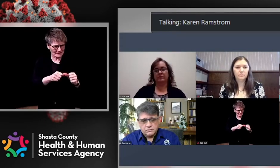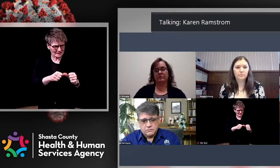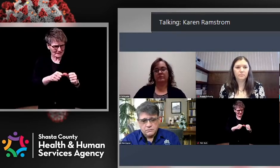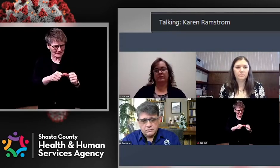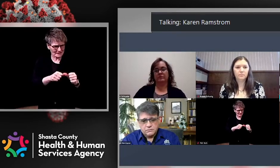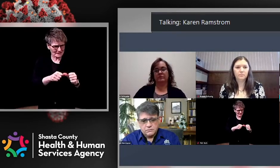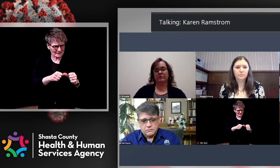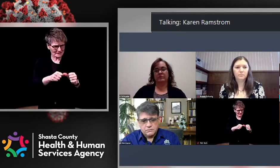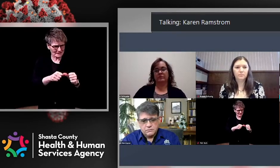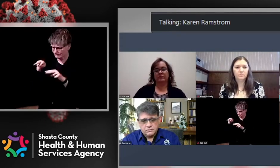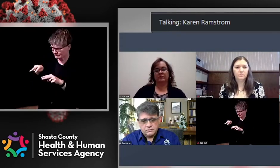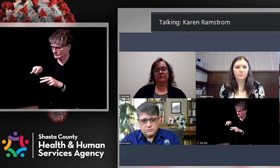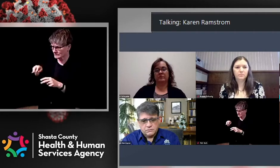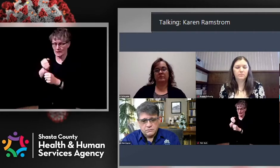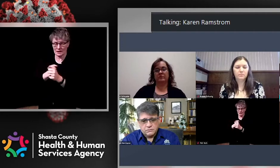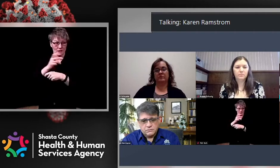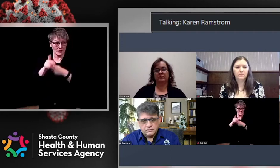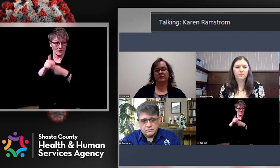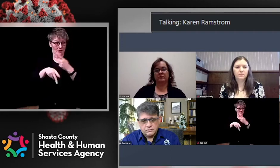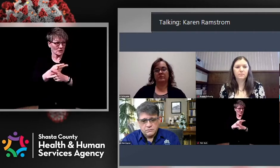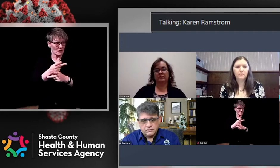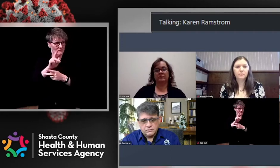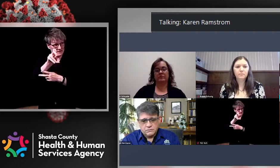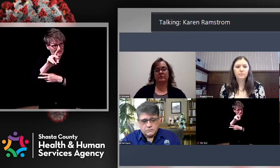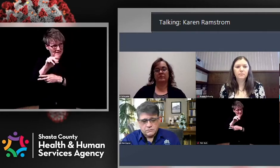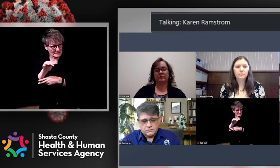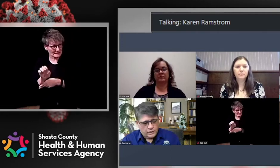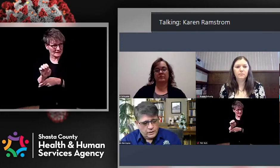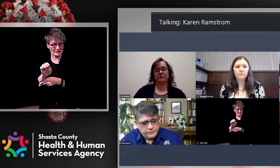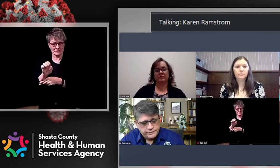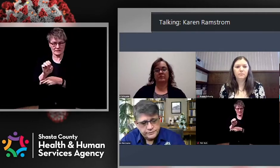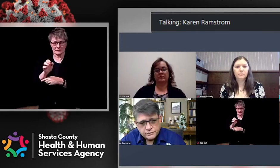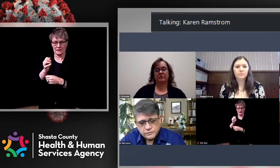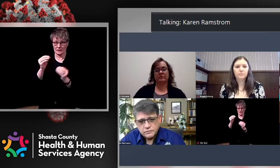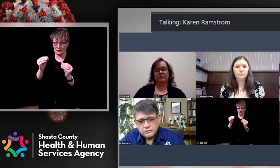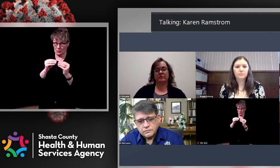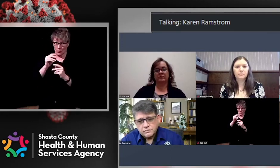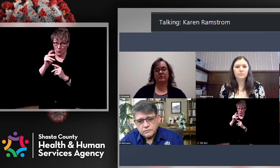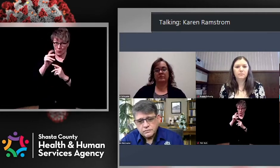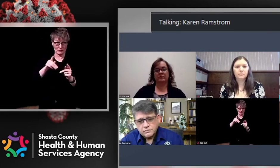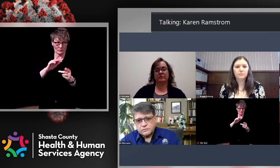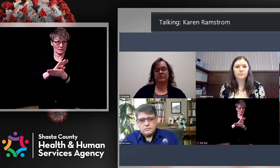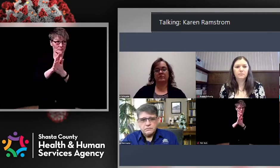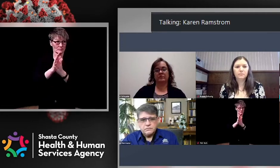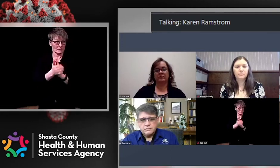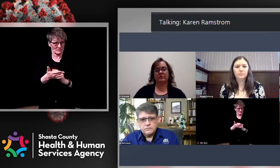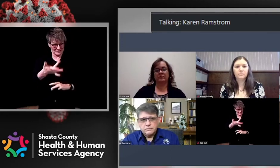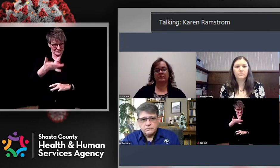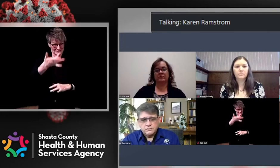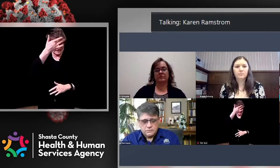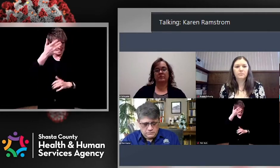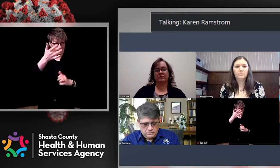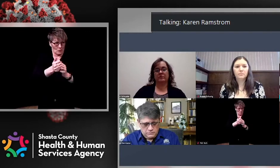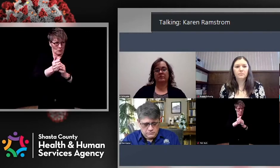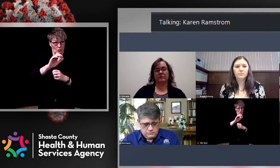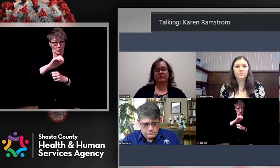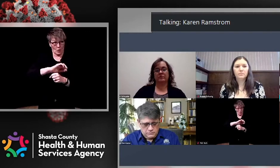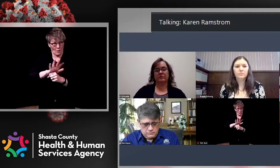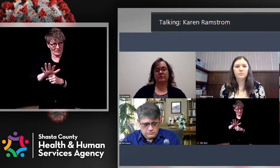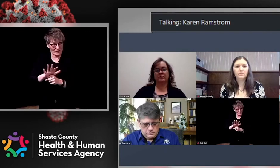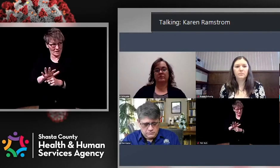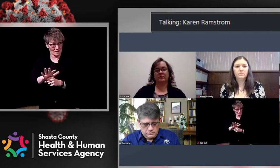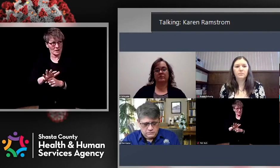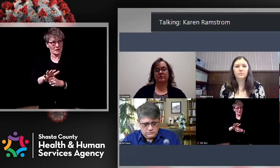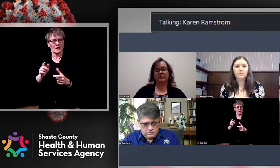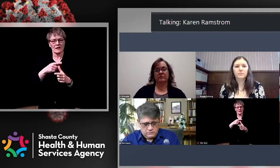people, you know, get COVID infection, the better. And, you know, there's just still